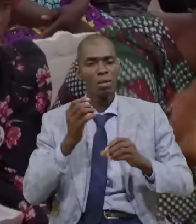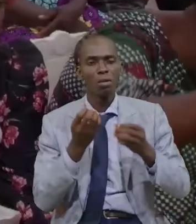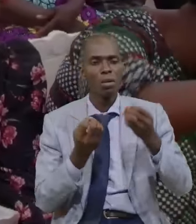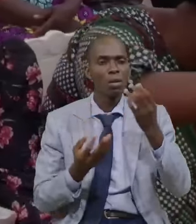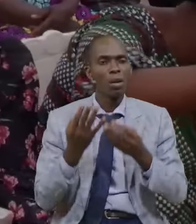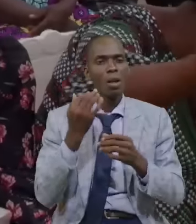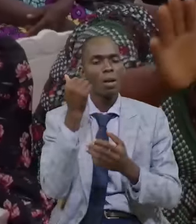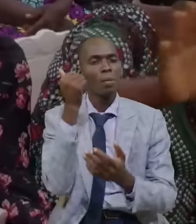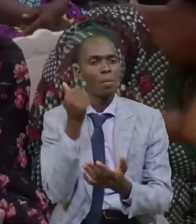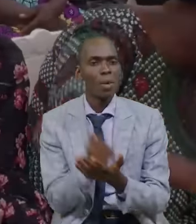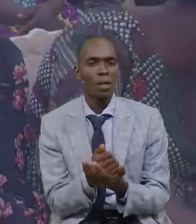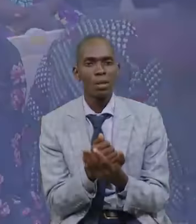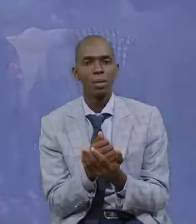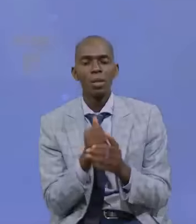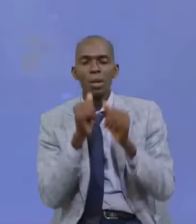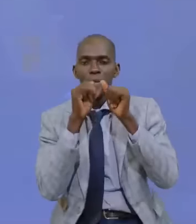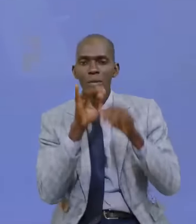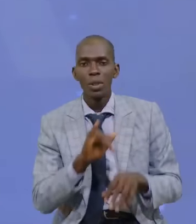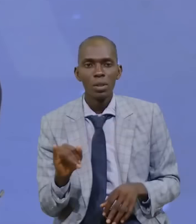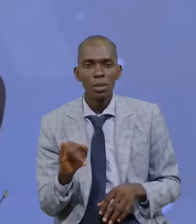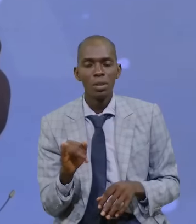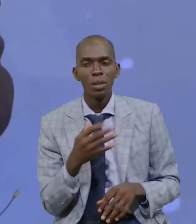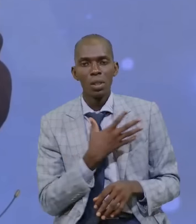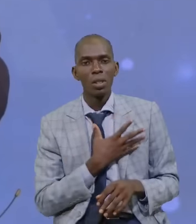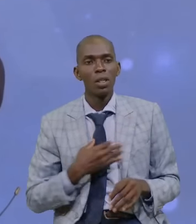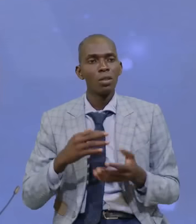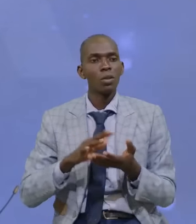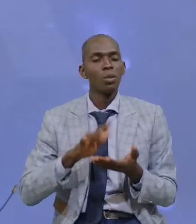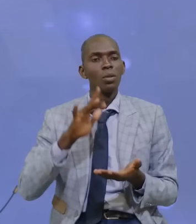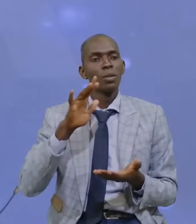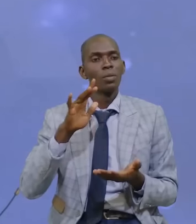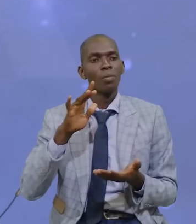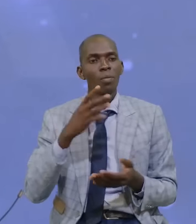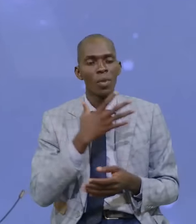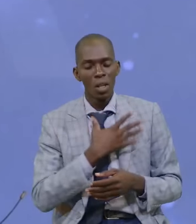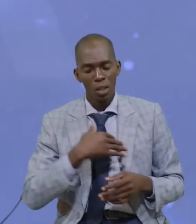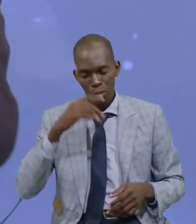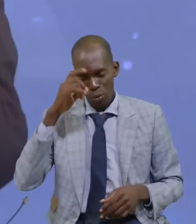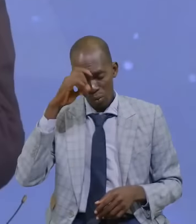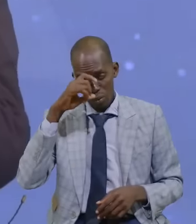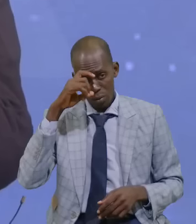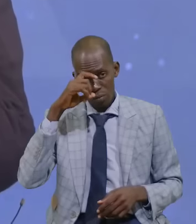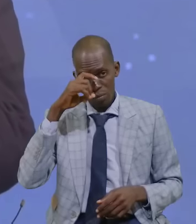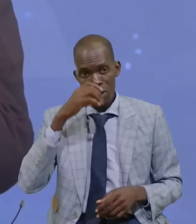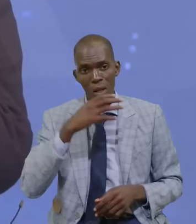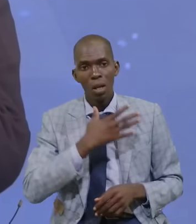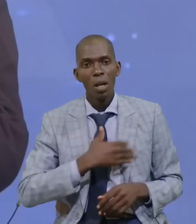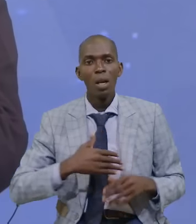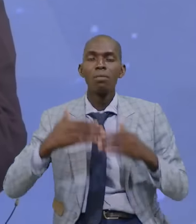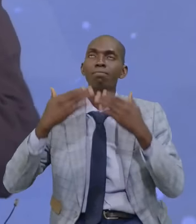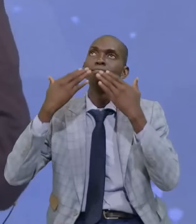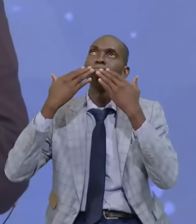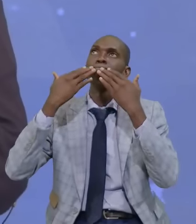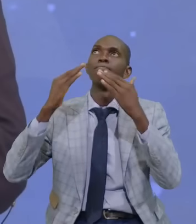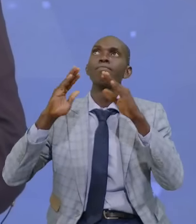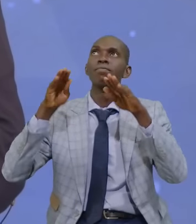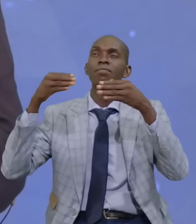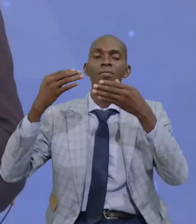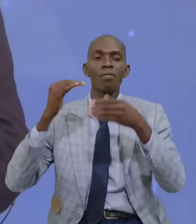Amen. Blessing and glory and wisdom and thanksgiving